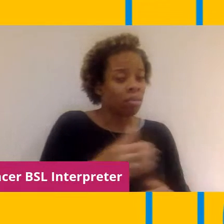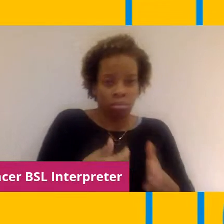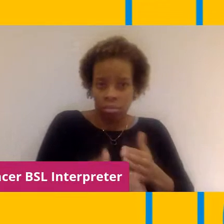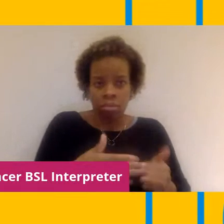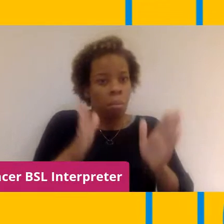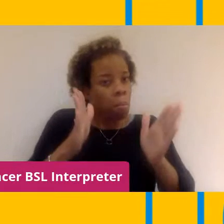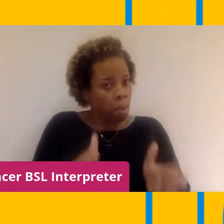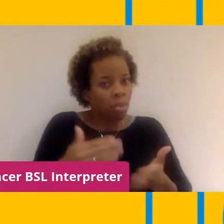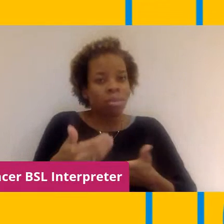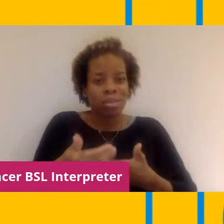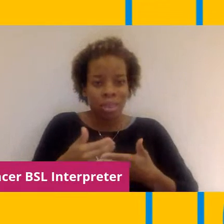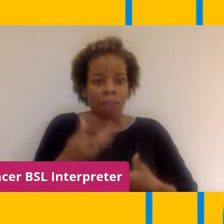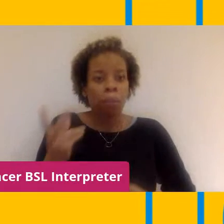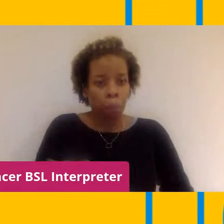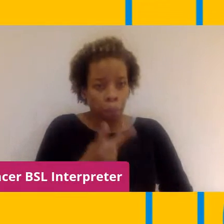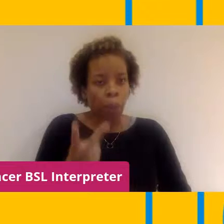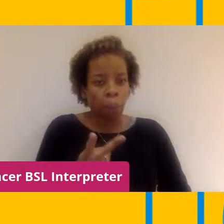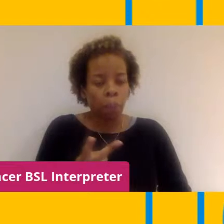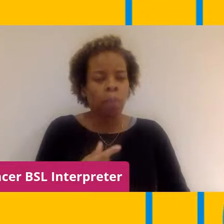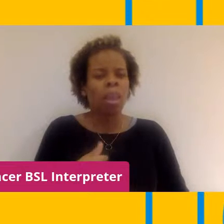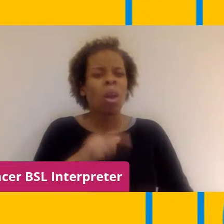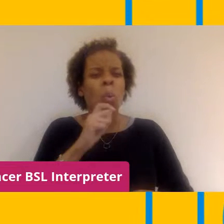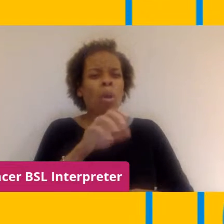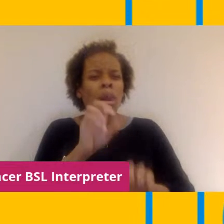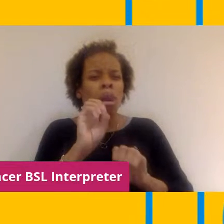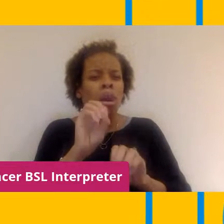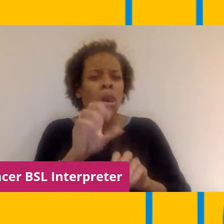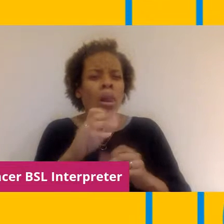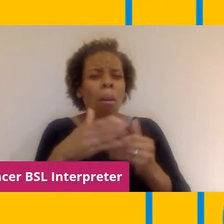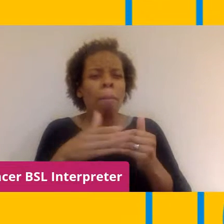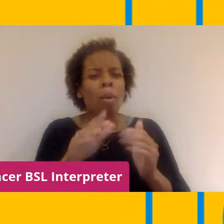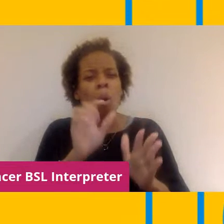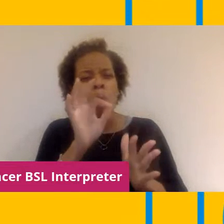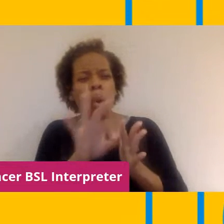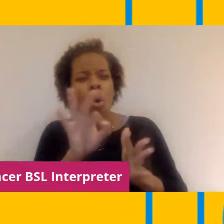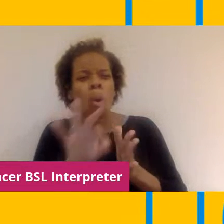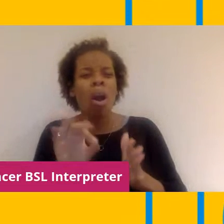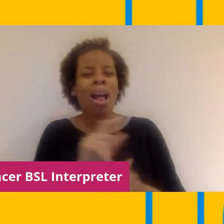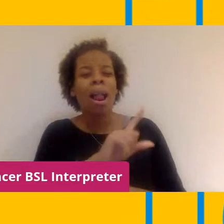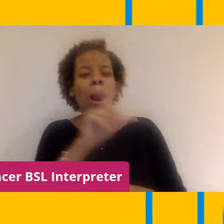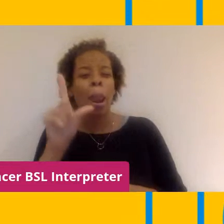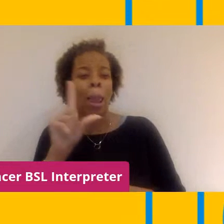later to get a bit more detail on some of this stuff, but that's it from me.